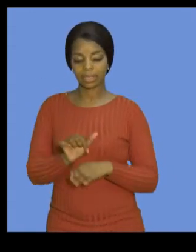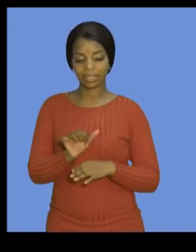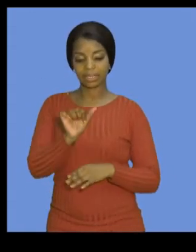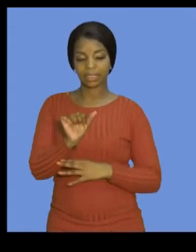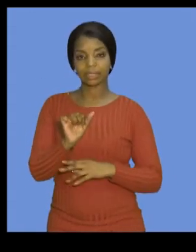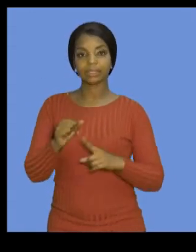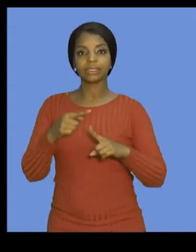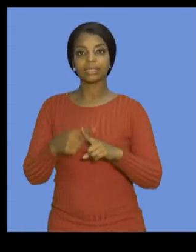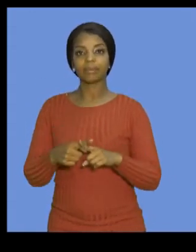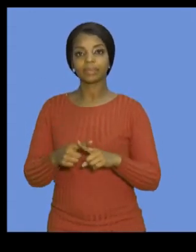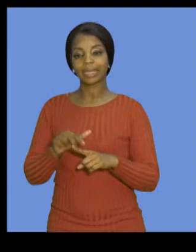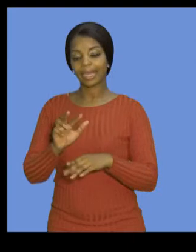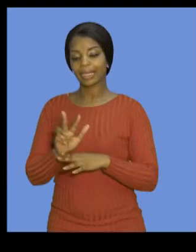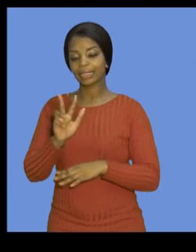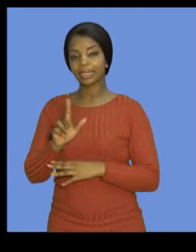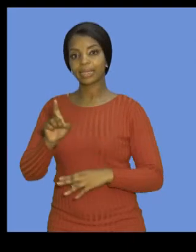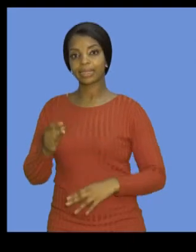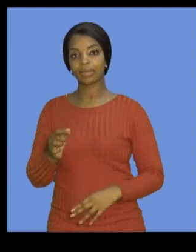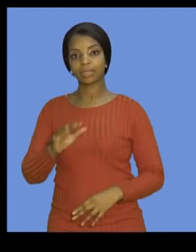16 multiplied by the